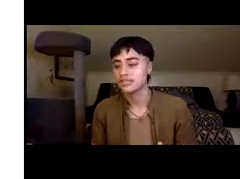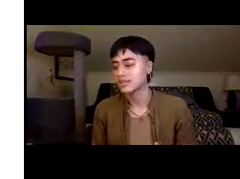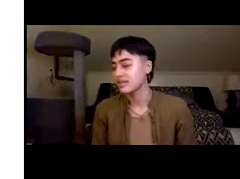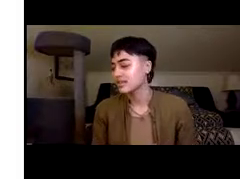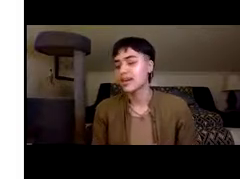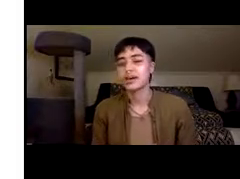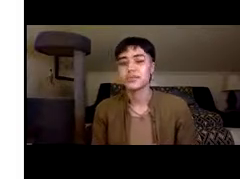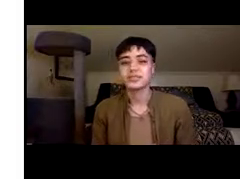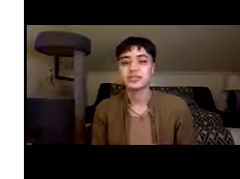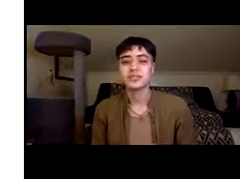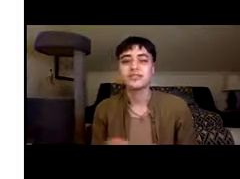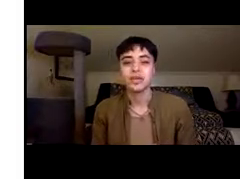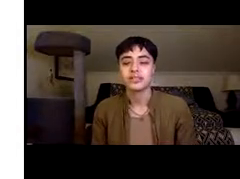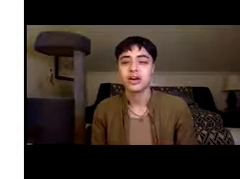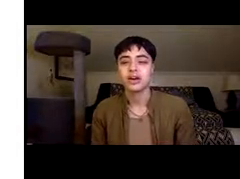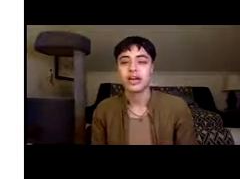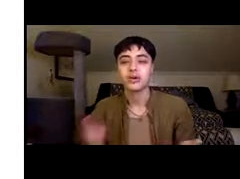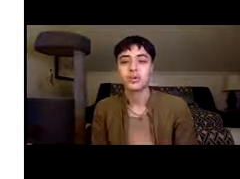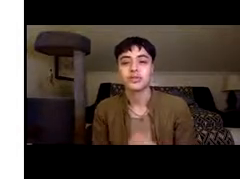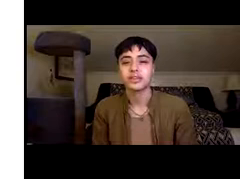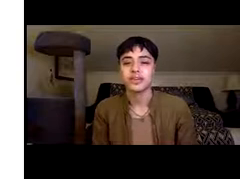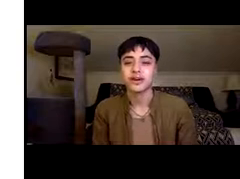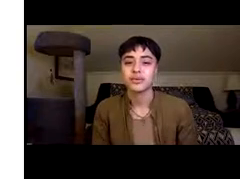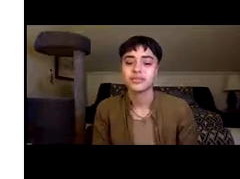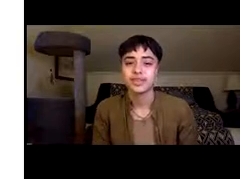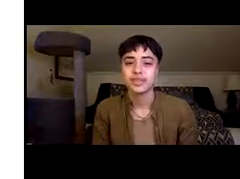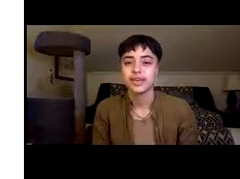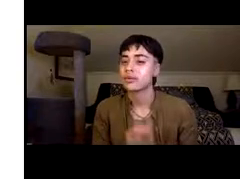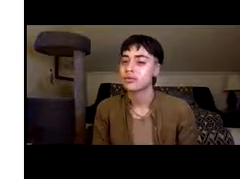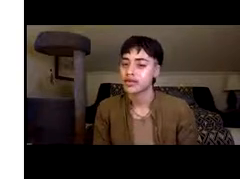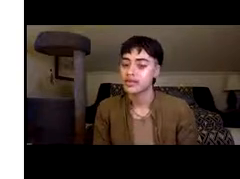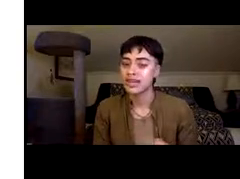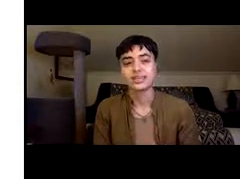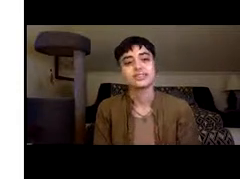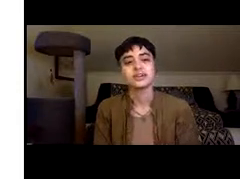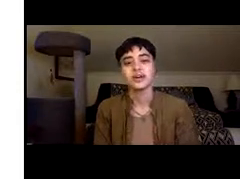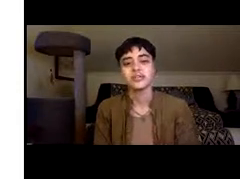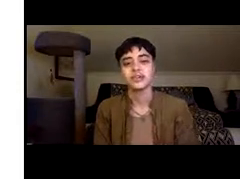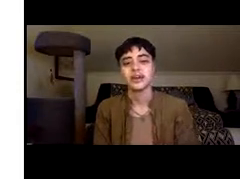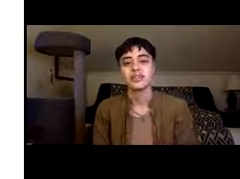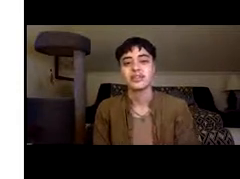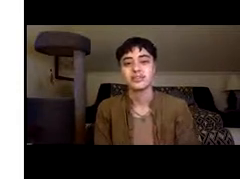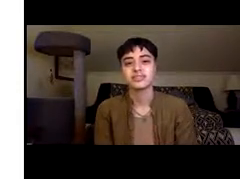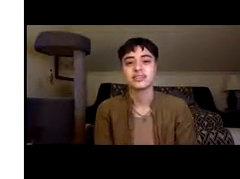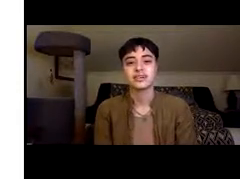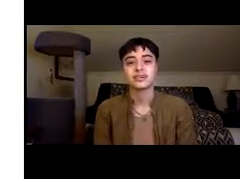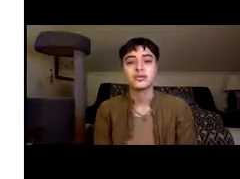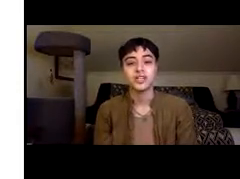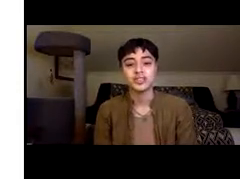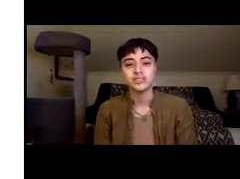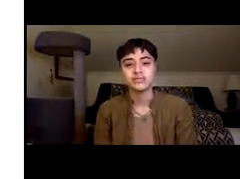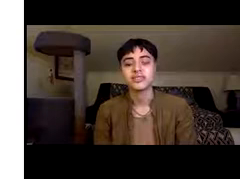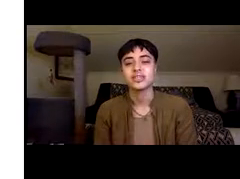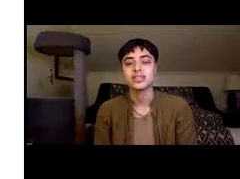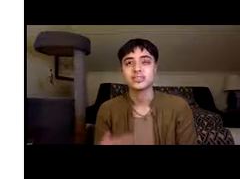else's and to really focus on our one thing that we're selling, that we're the best at. And so I think that this